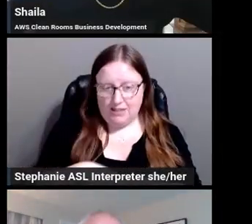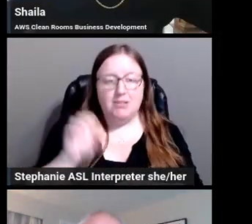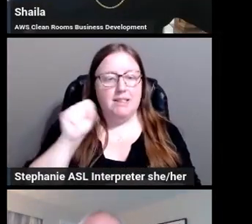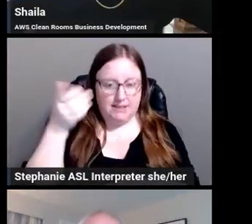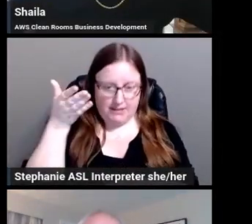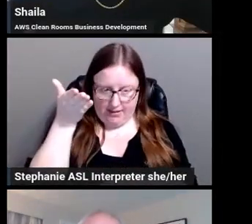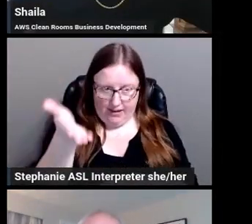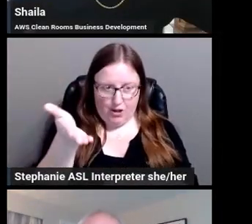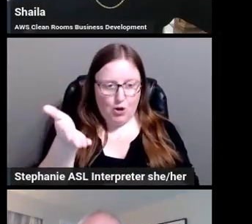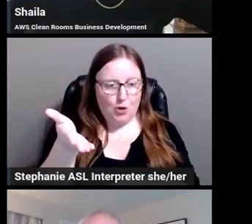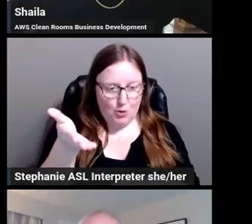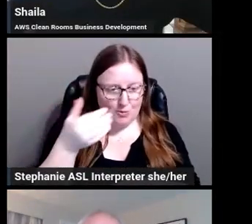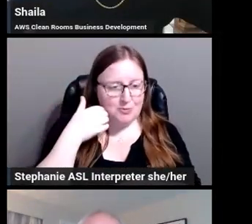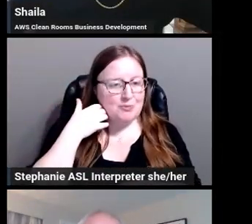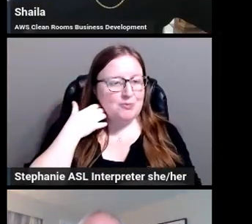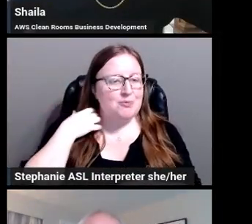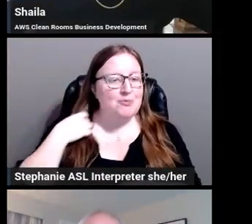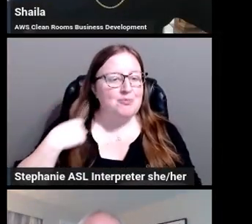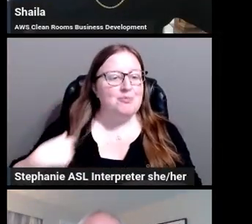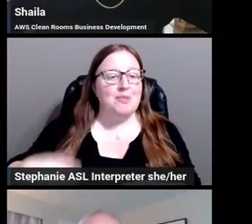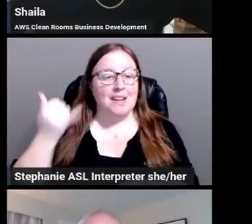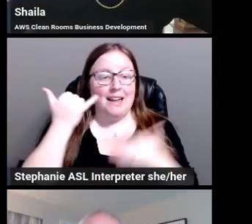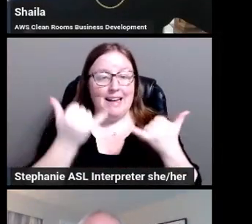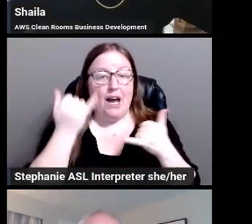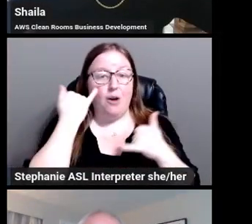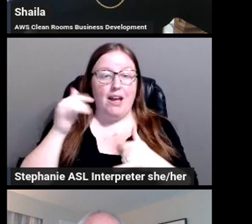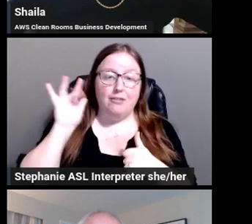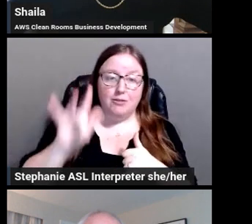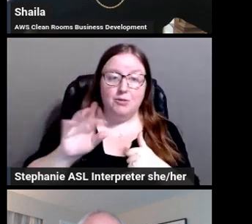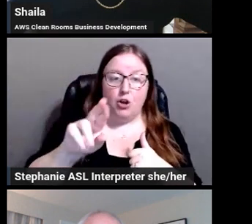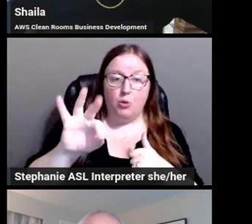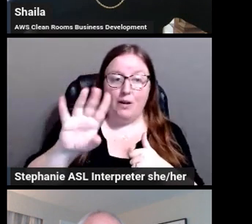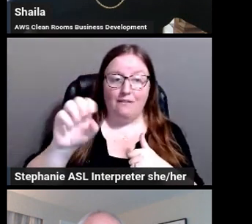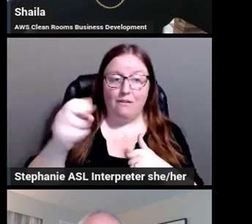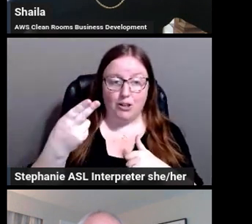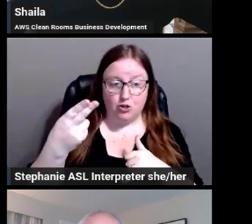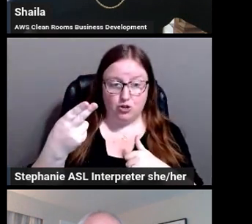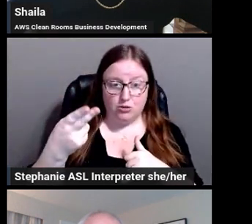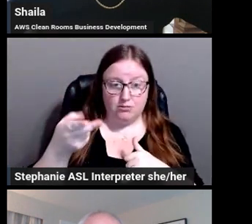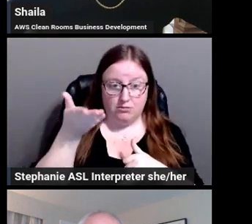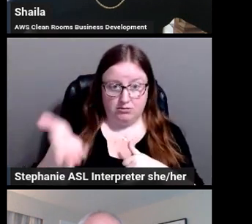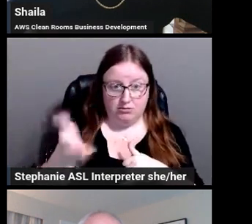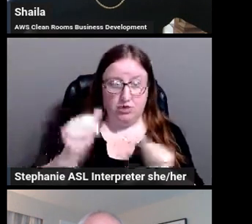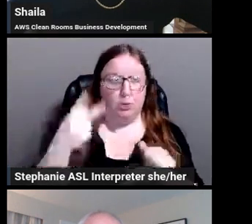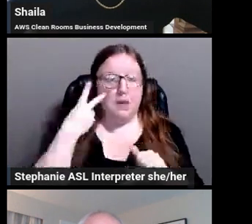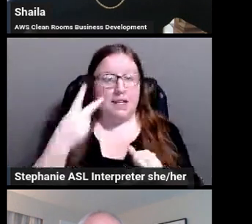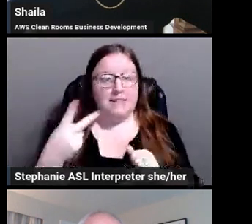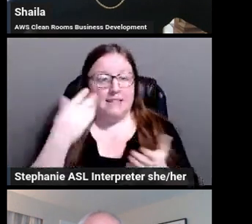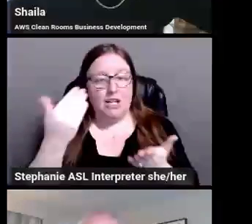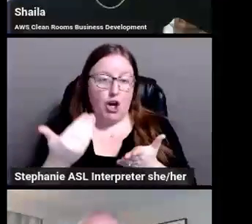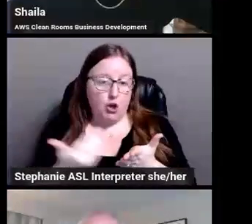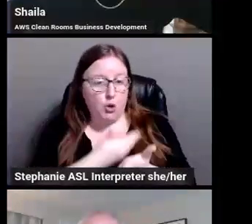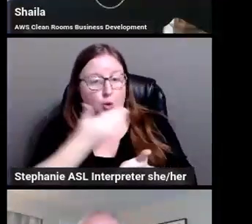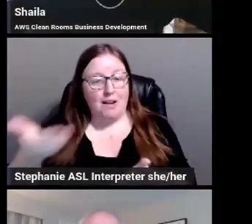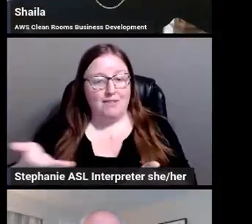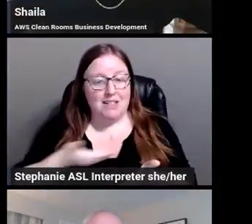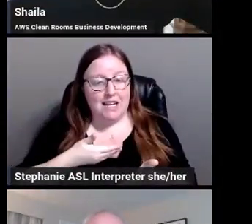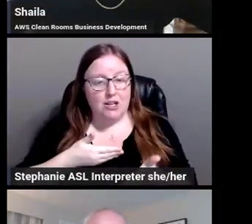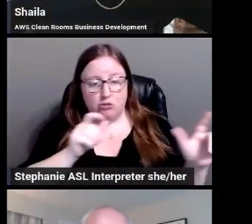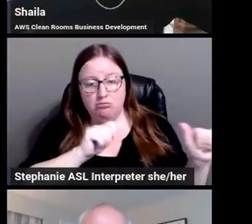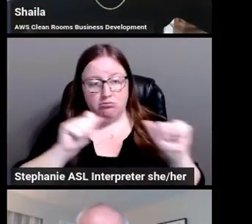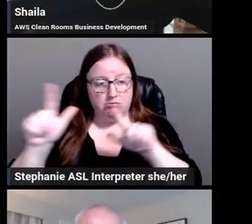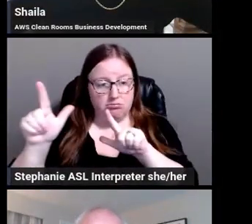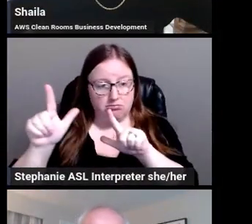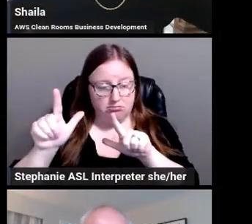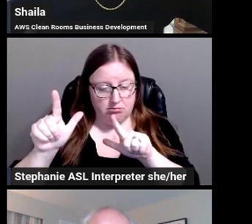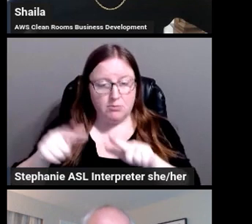go. So now if I press refresh here we are. We see a new invitation just popped up